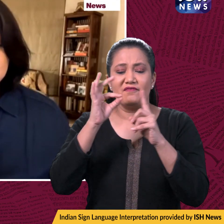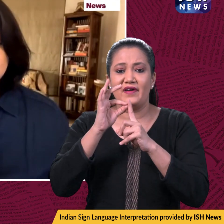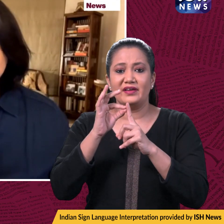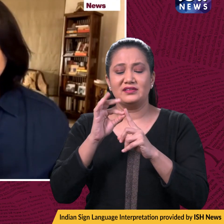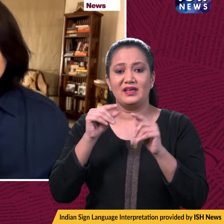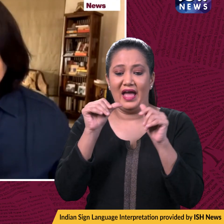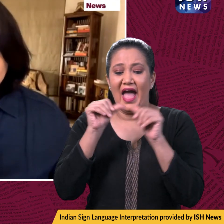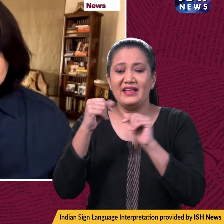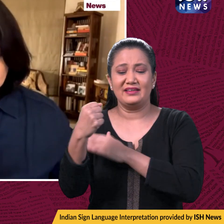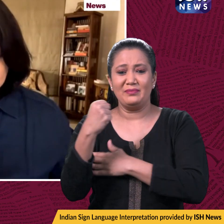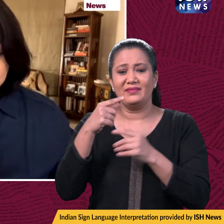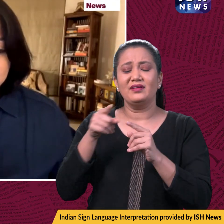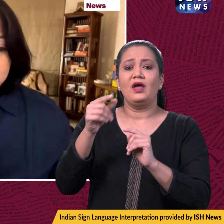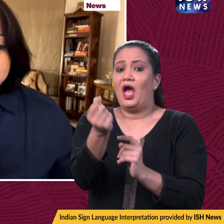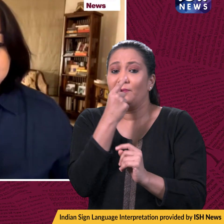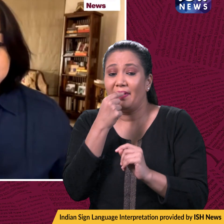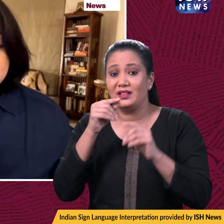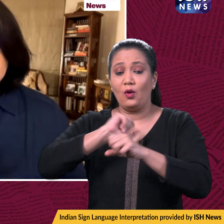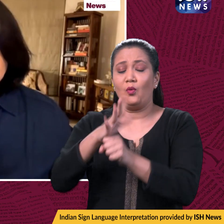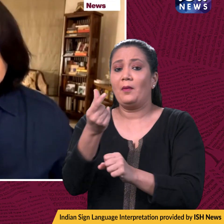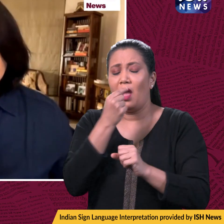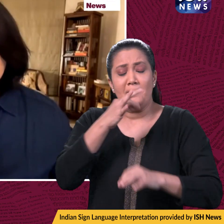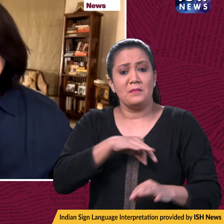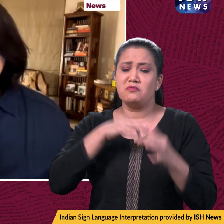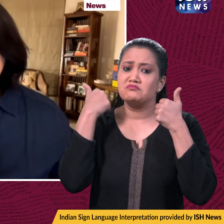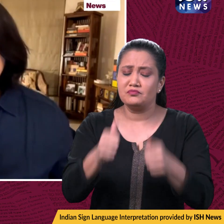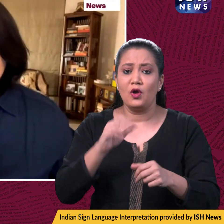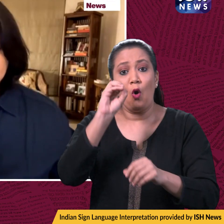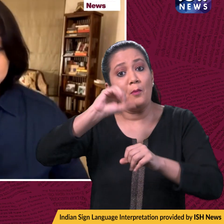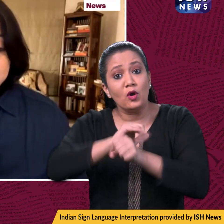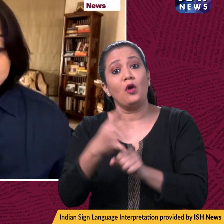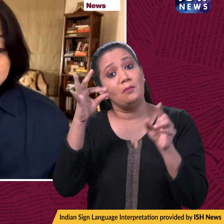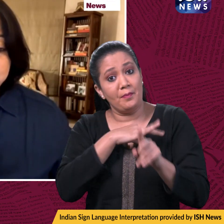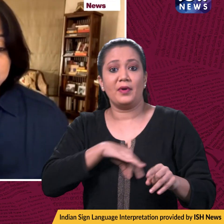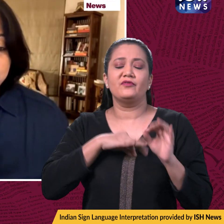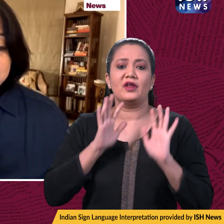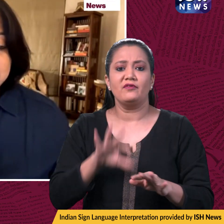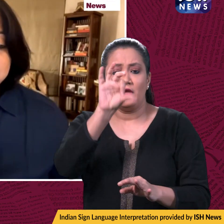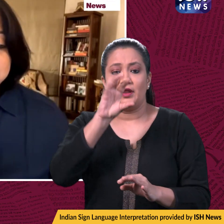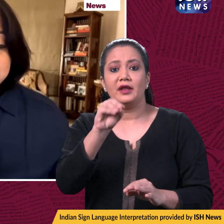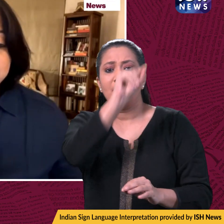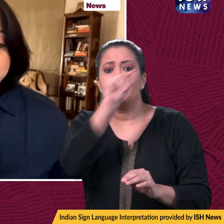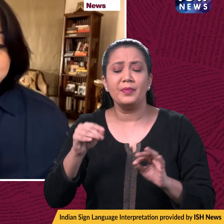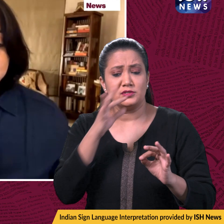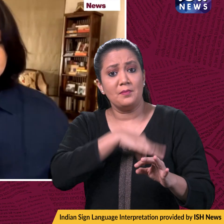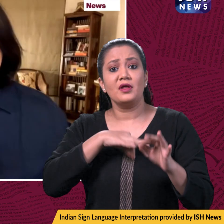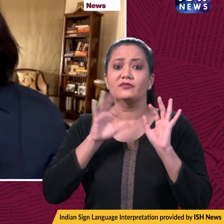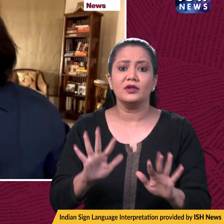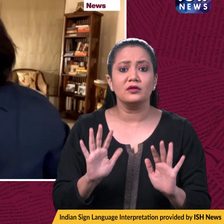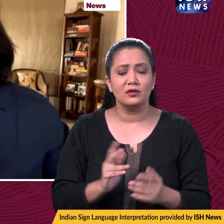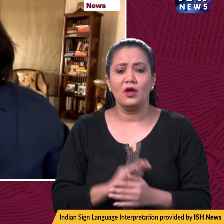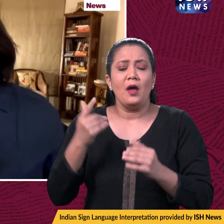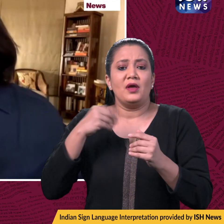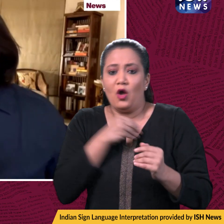Pfizer antiviral COVID pill has effectiveness against the Omicron variant as well, and it showed 90%